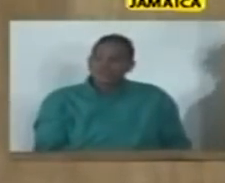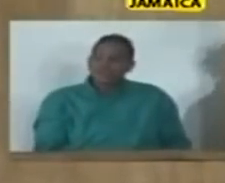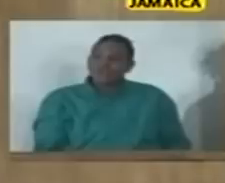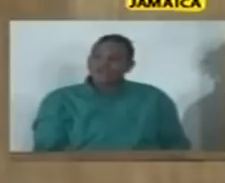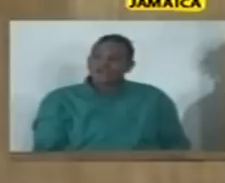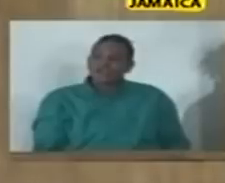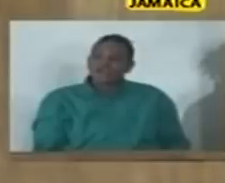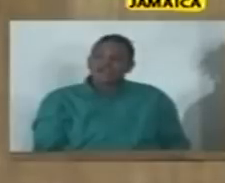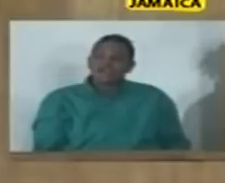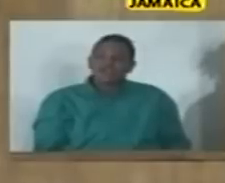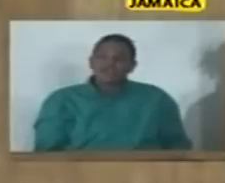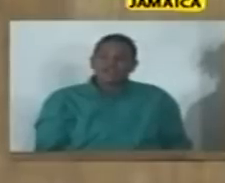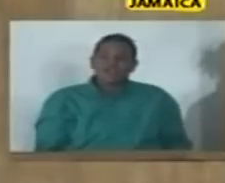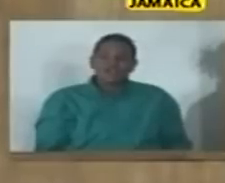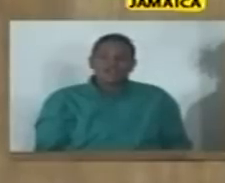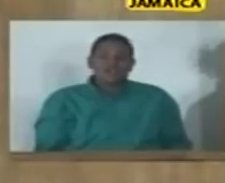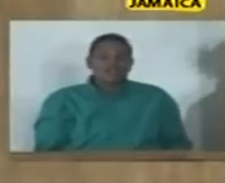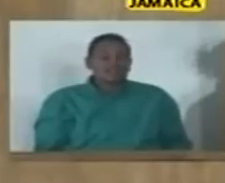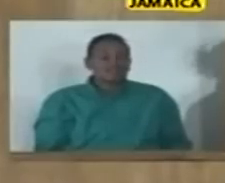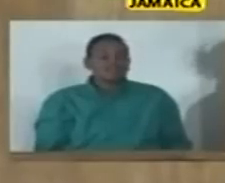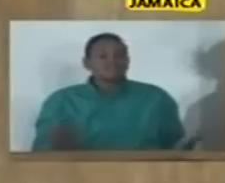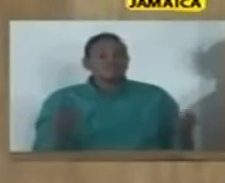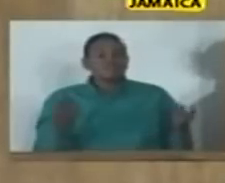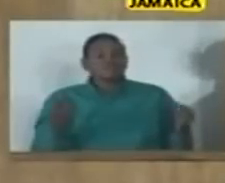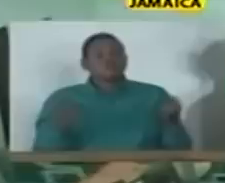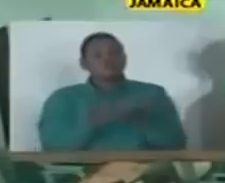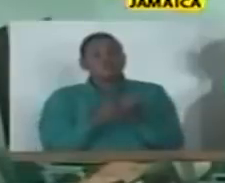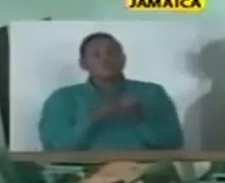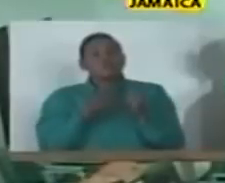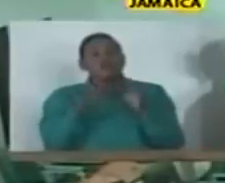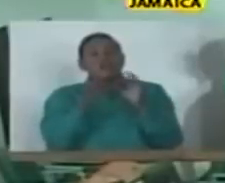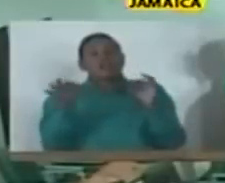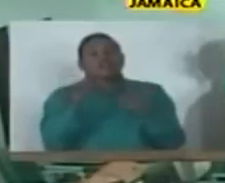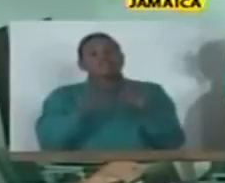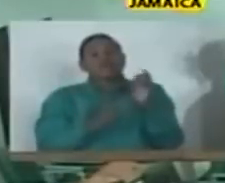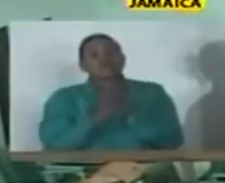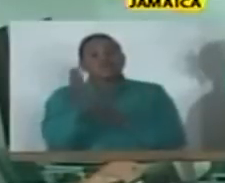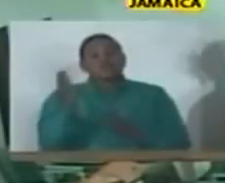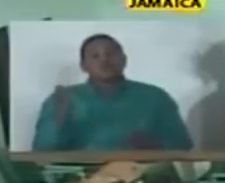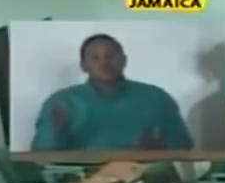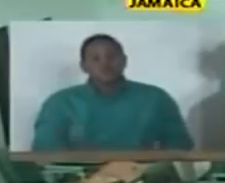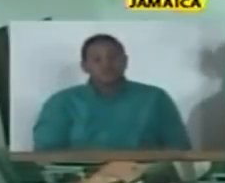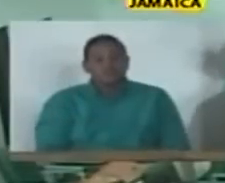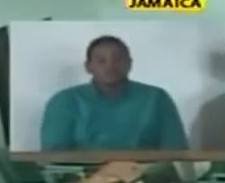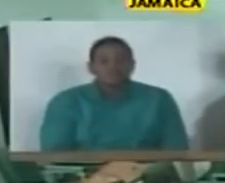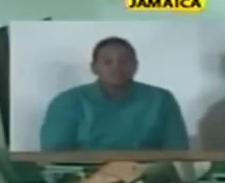this class can't stand. May it please you, Mr. President. May it please you.